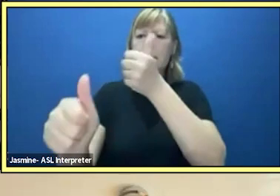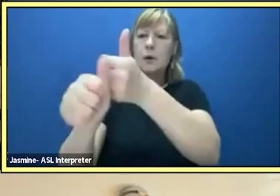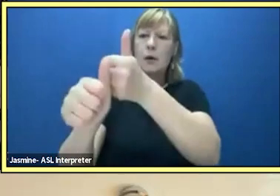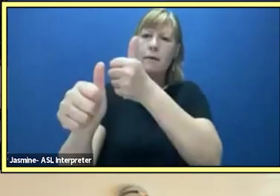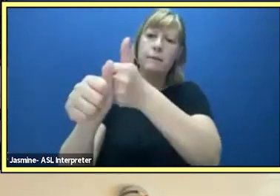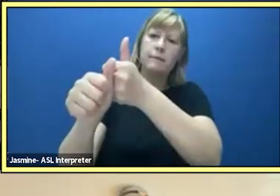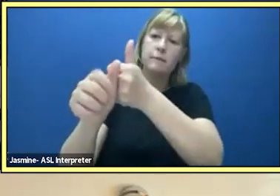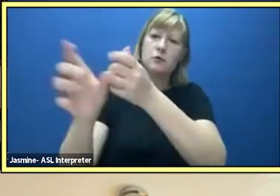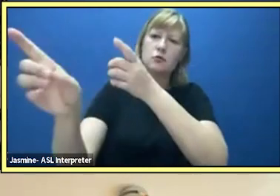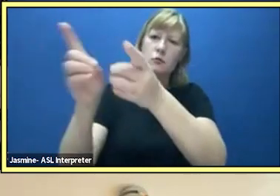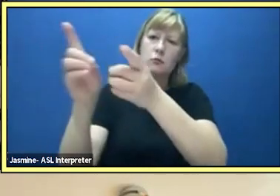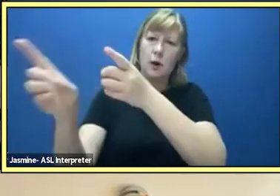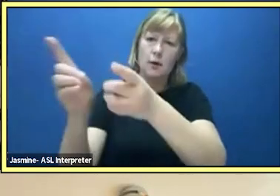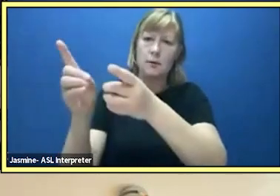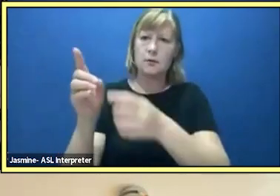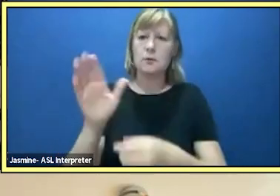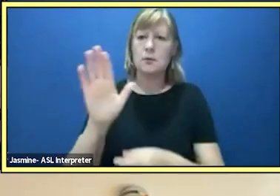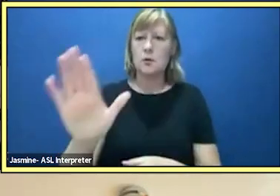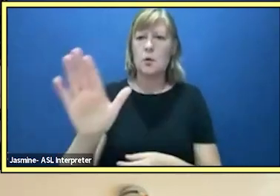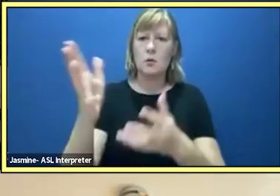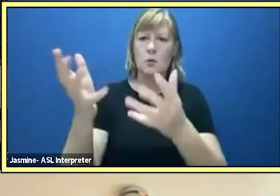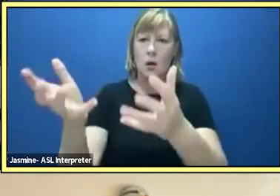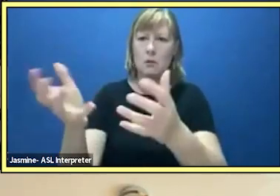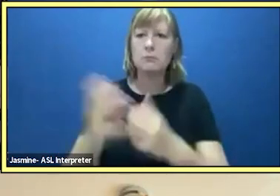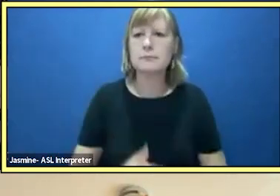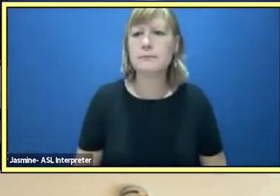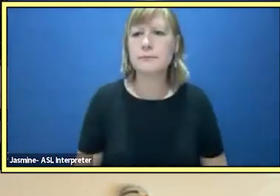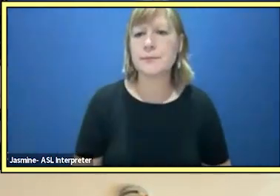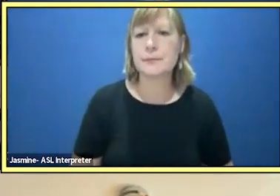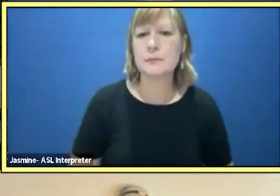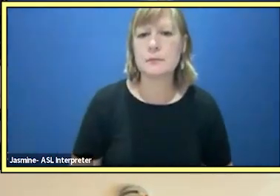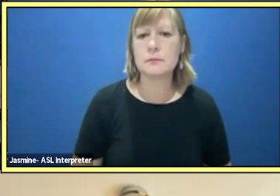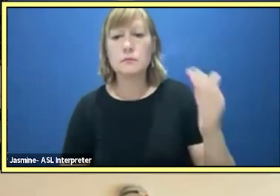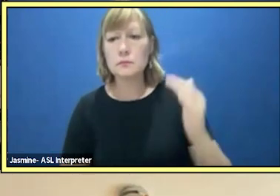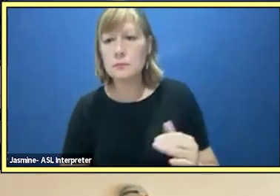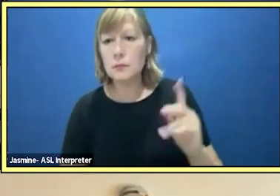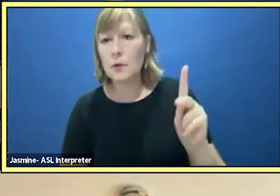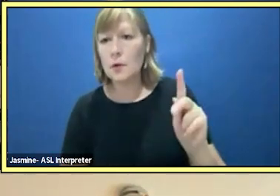That good. The next question, does Karen Schmidt, do you want to read it or do you want Andrew to read it?